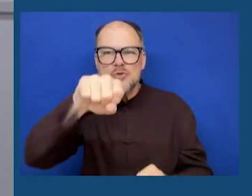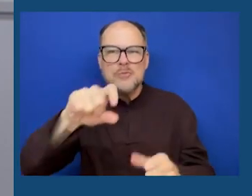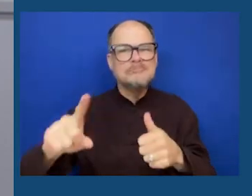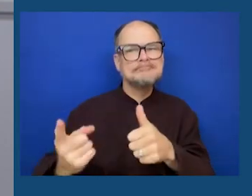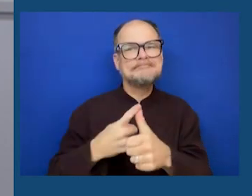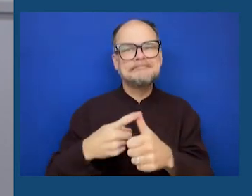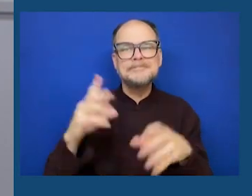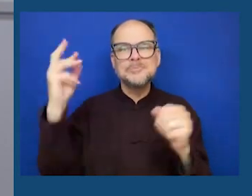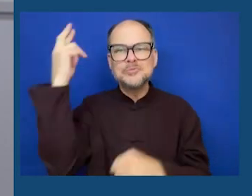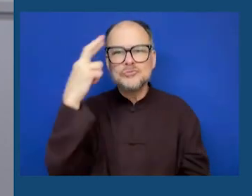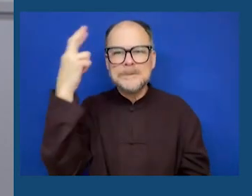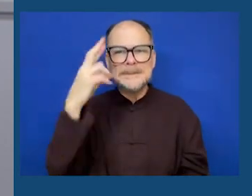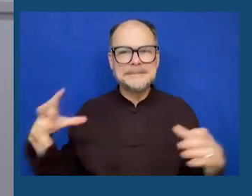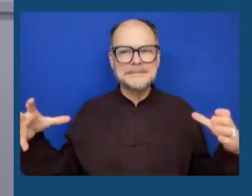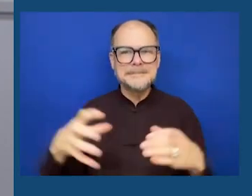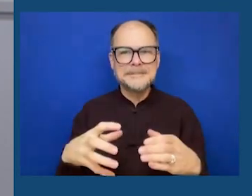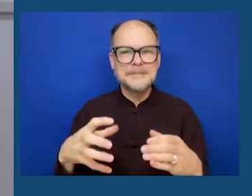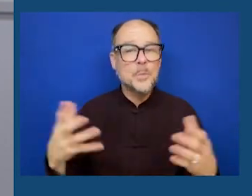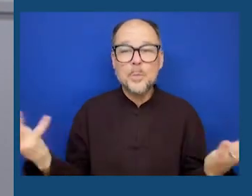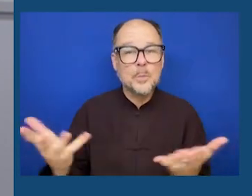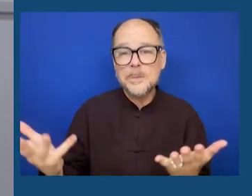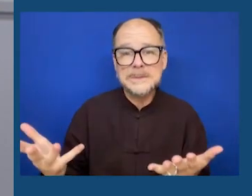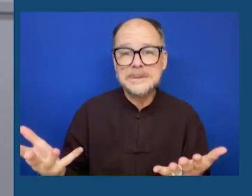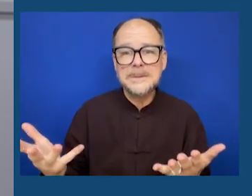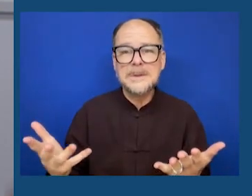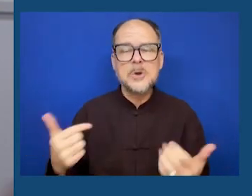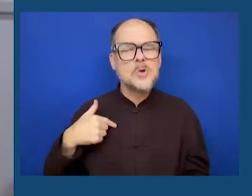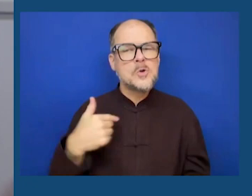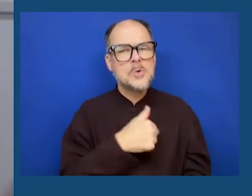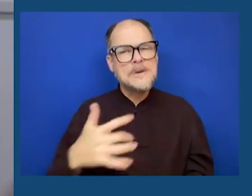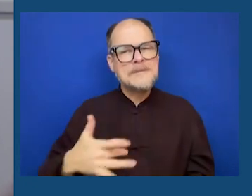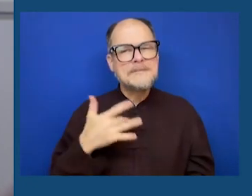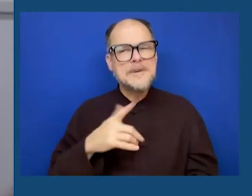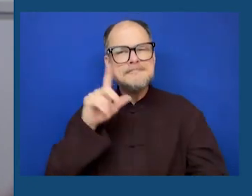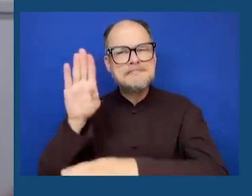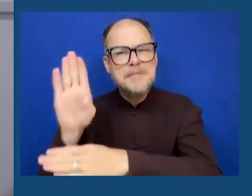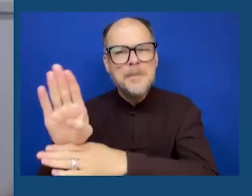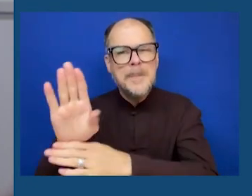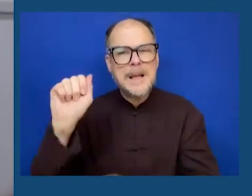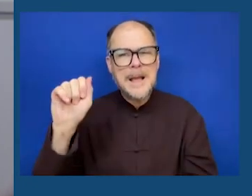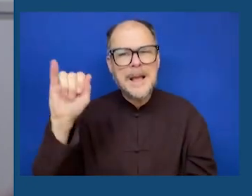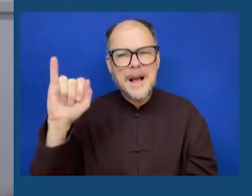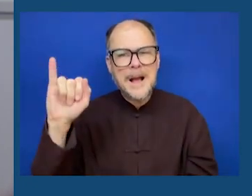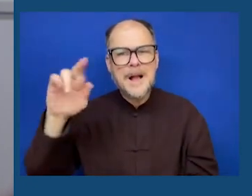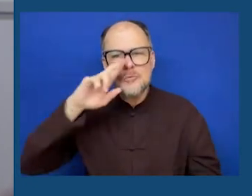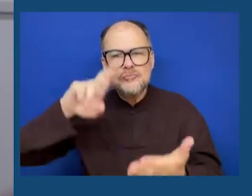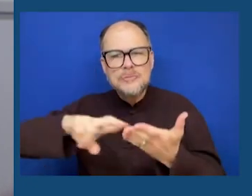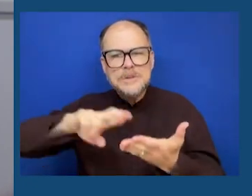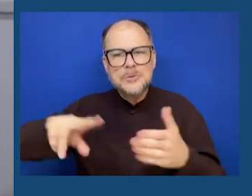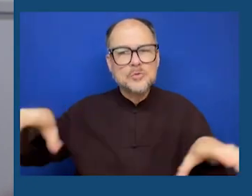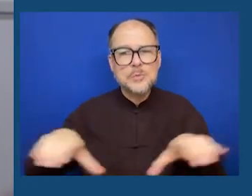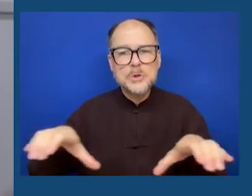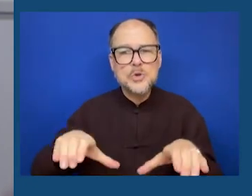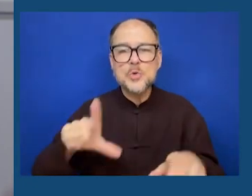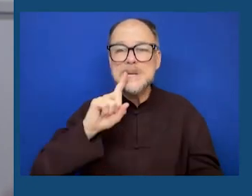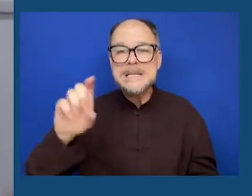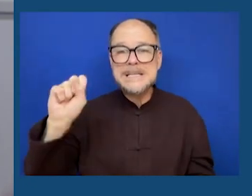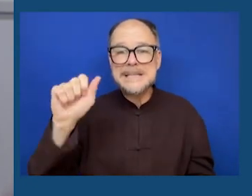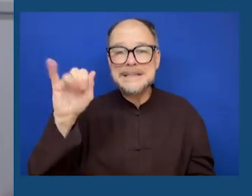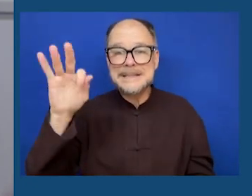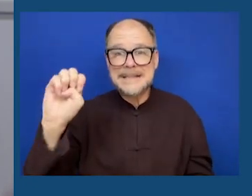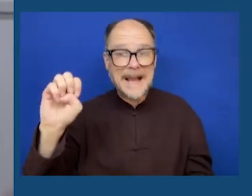a real commitment to make sure that the AI research we're doing is safe, to Raj's point,